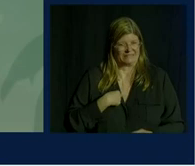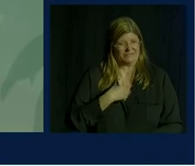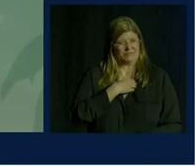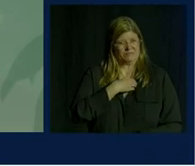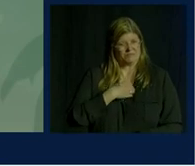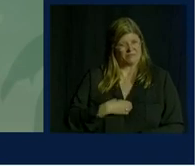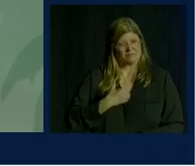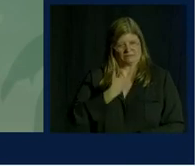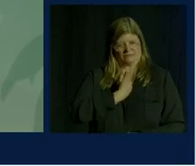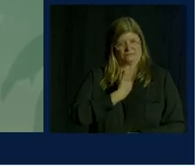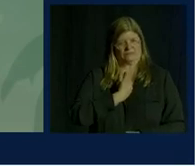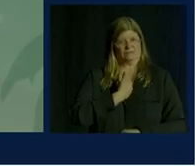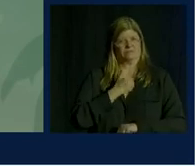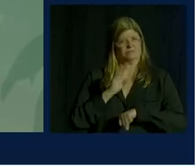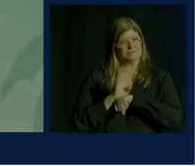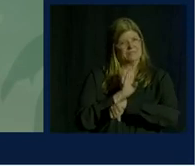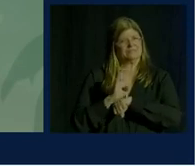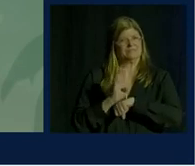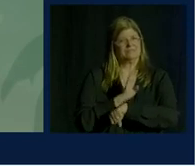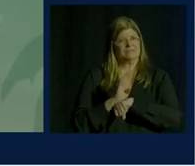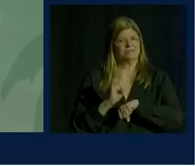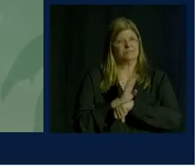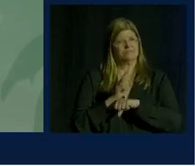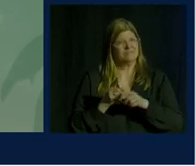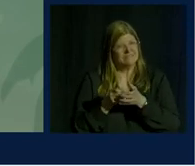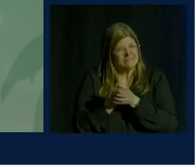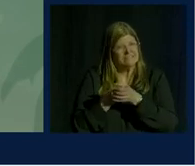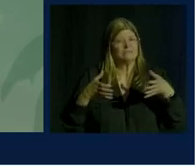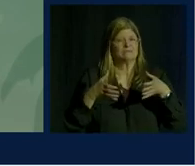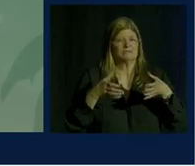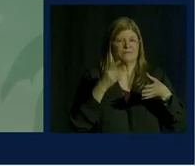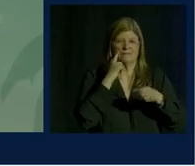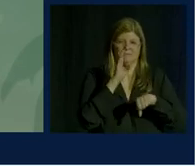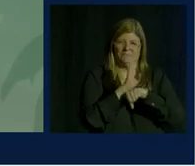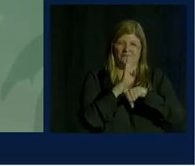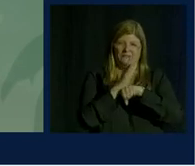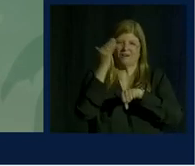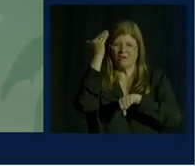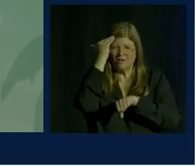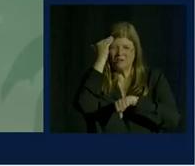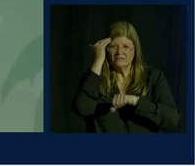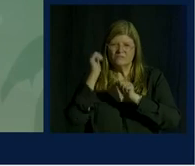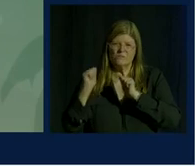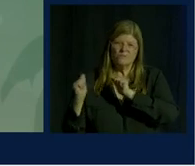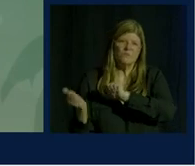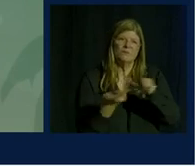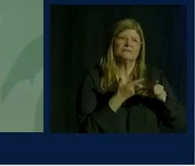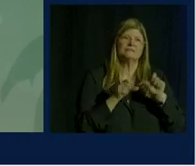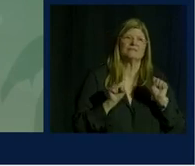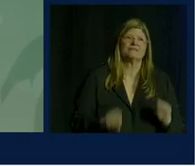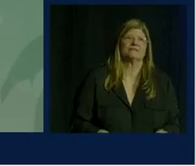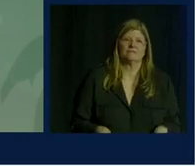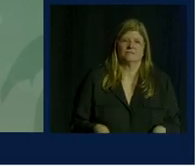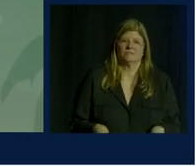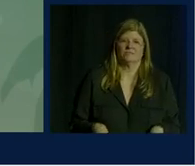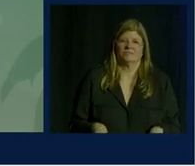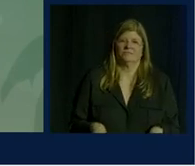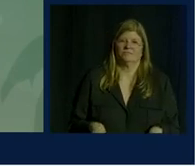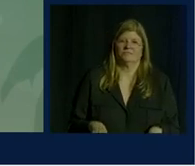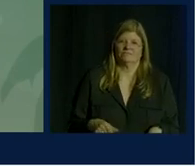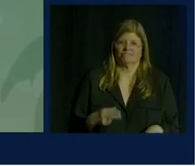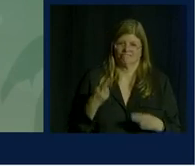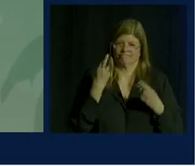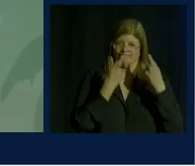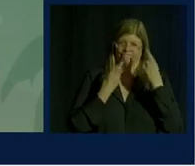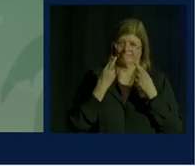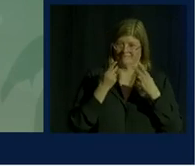expand one's financial wherewithal is within all of us. And so because I realized that not everyone has the ability